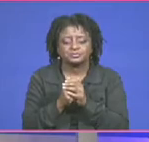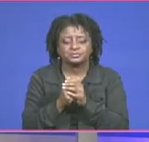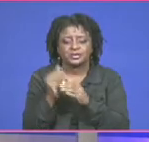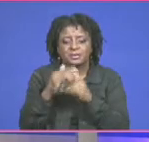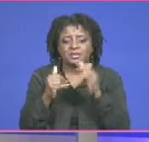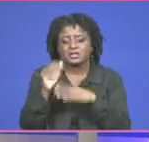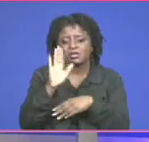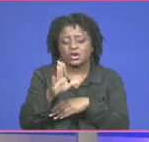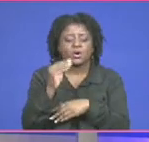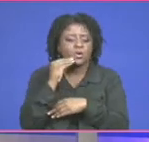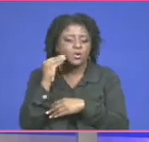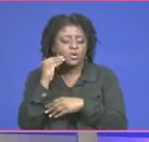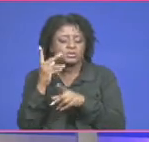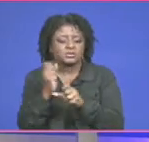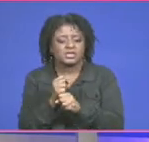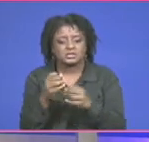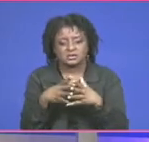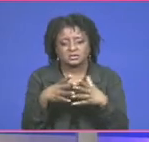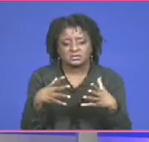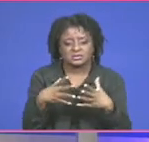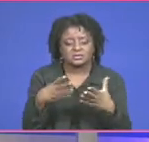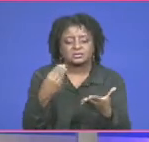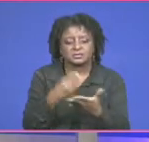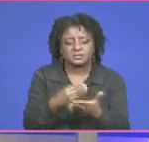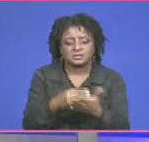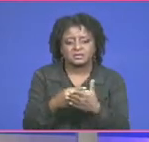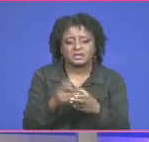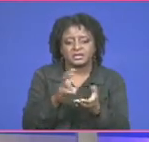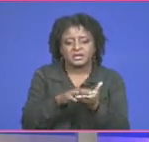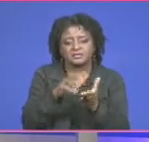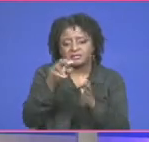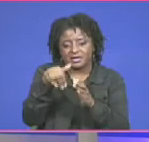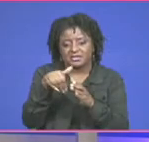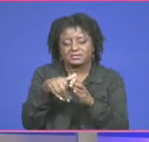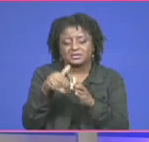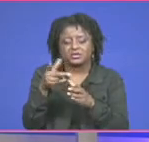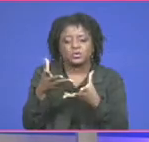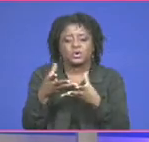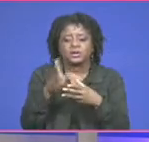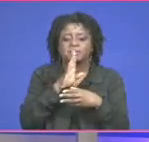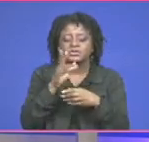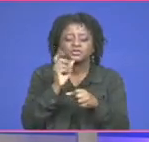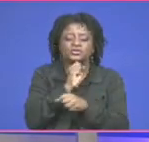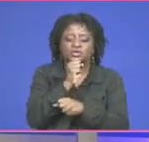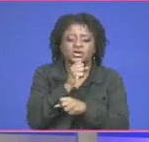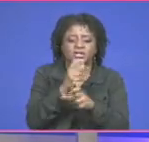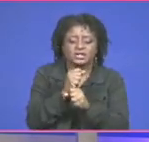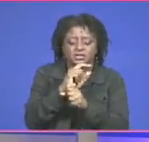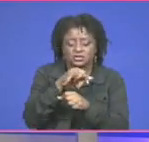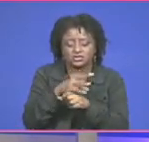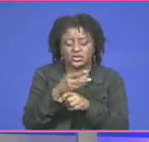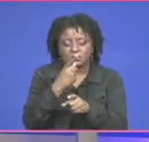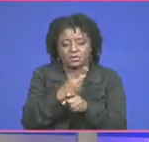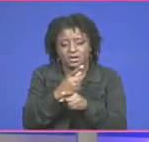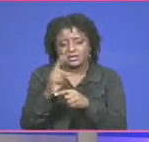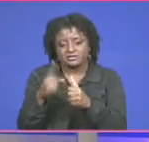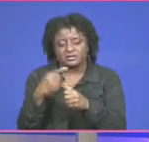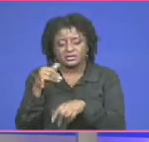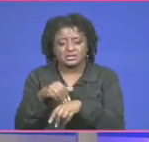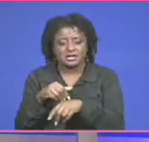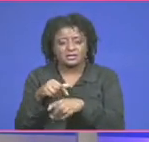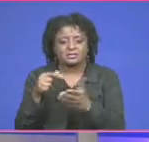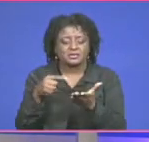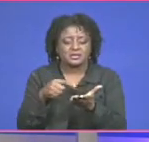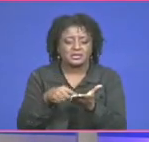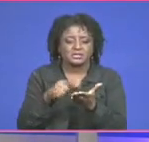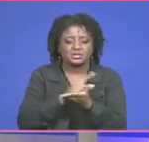Building your home takes a substantial monetary investment, and you want to be sure to get the job right the first time. In this week's edition of Things